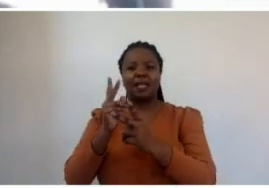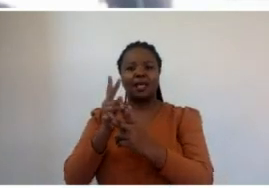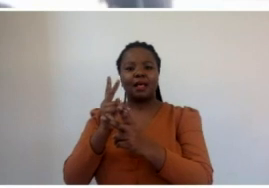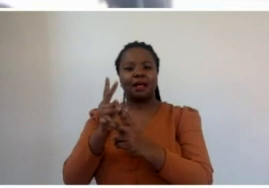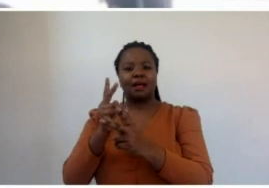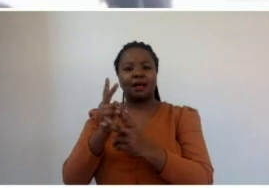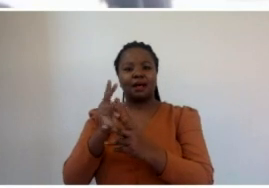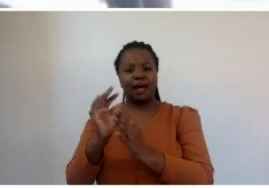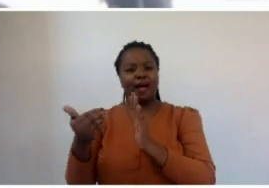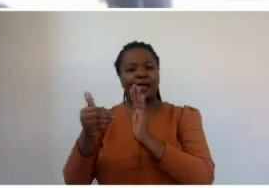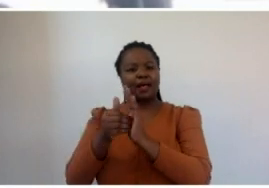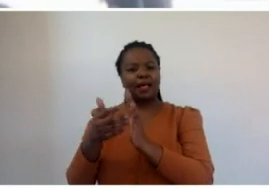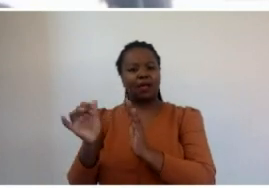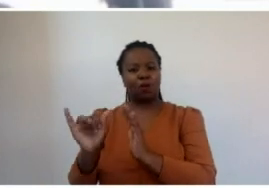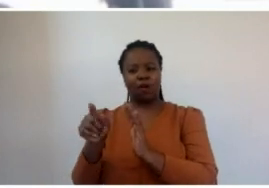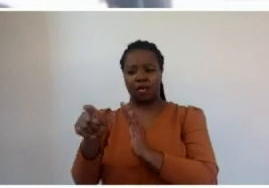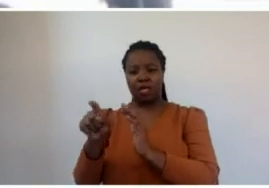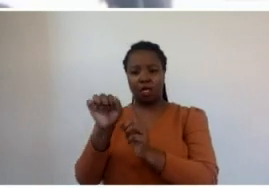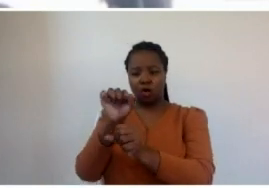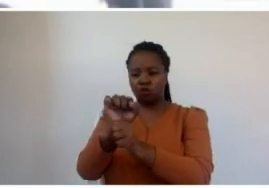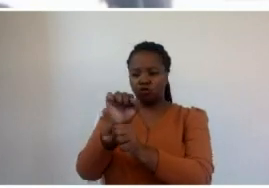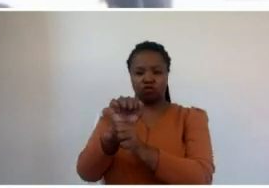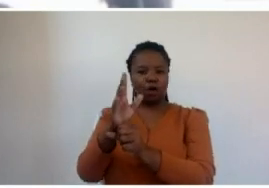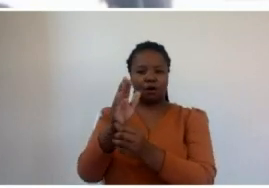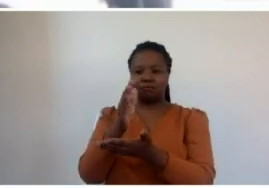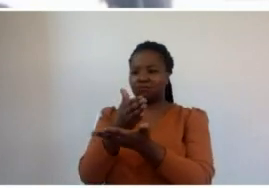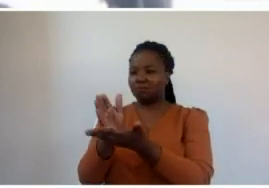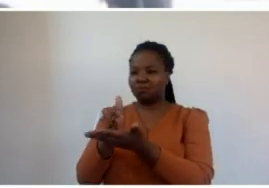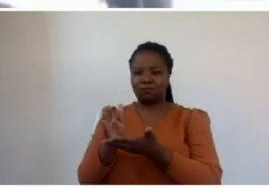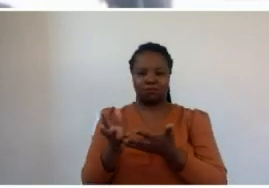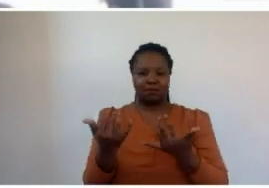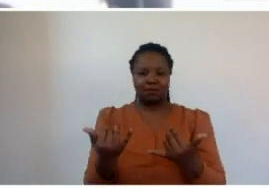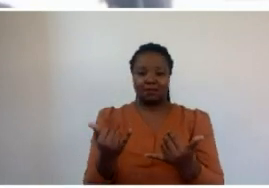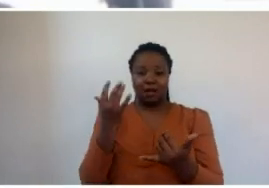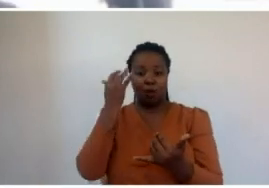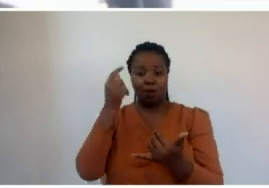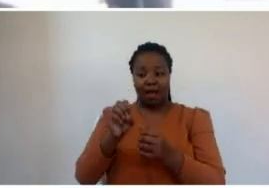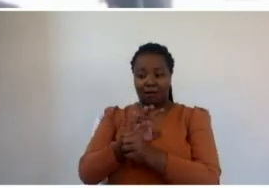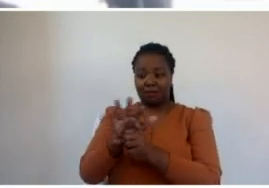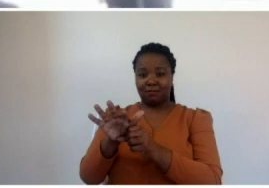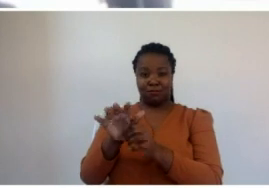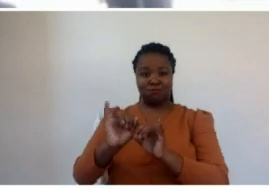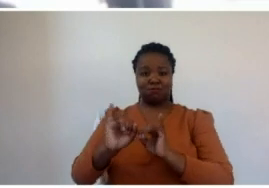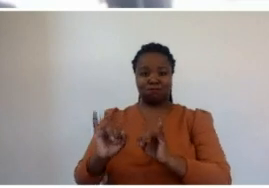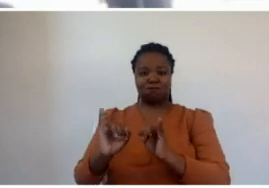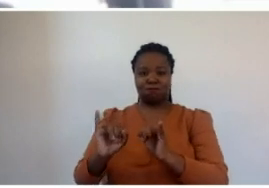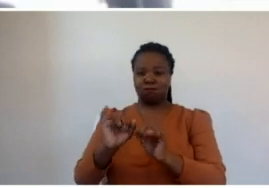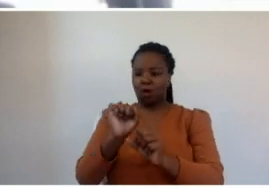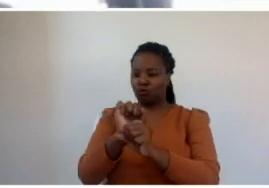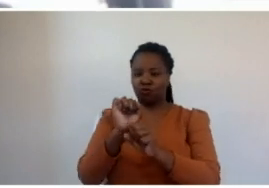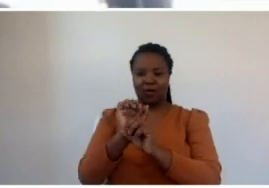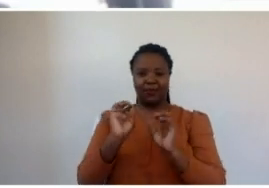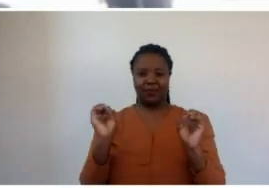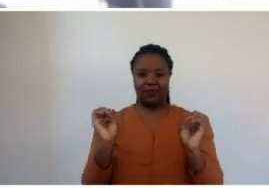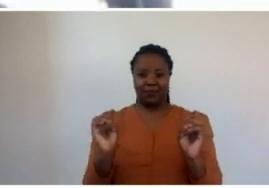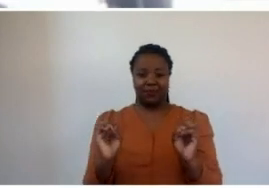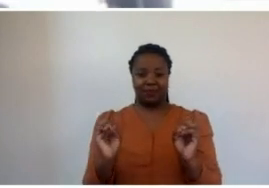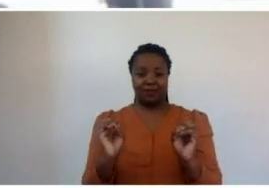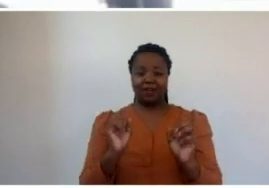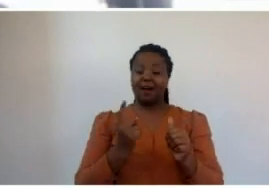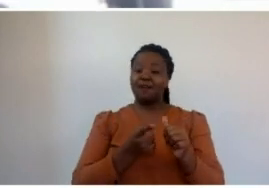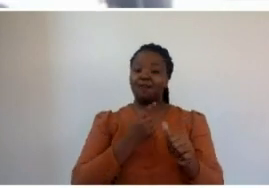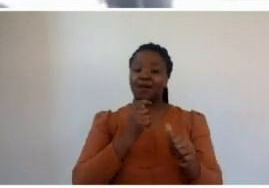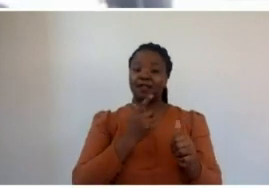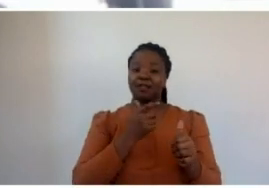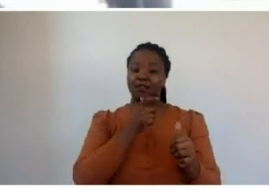loss of jobs, the social and economic consequences of COVID-19, where the first people to lose their jobs were refugees and